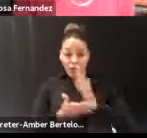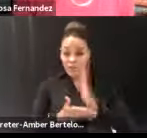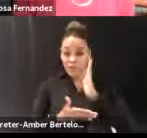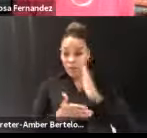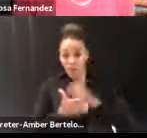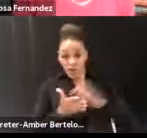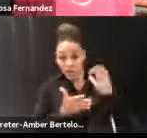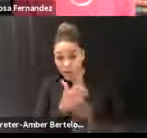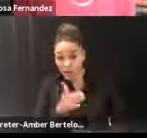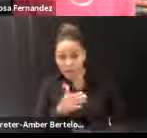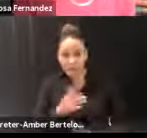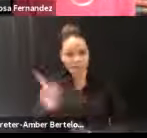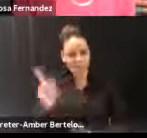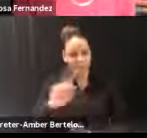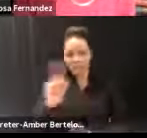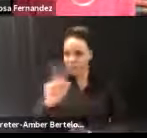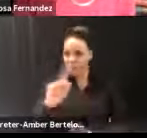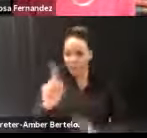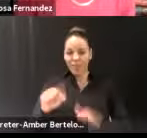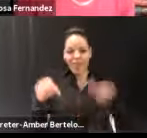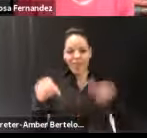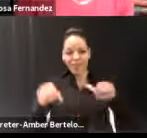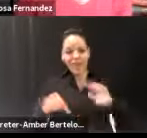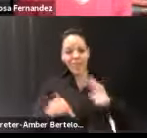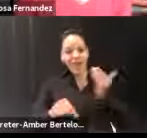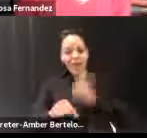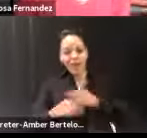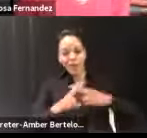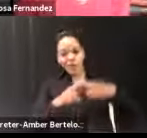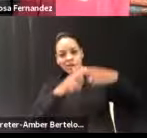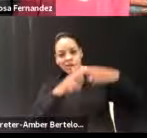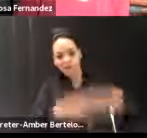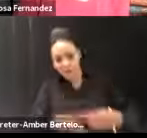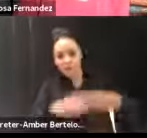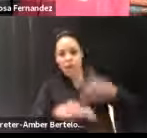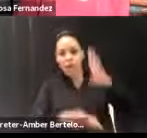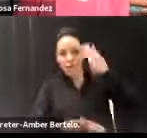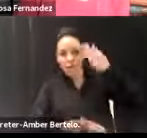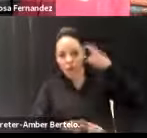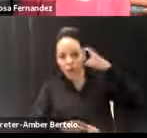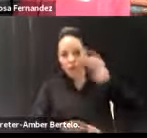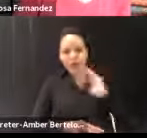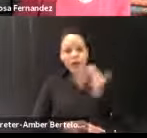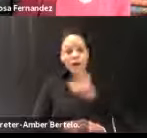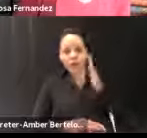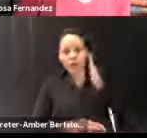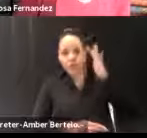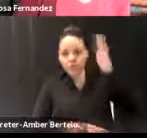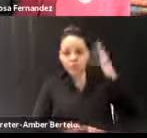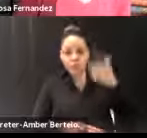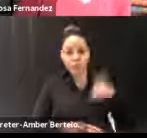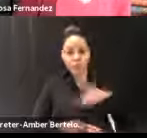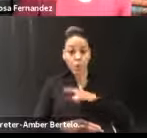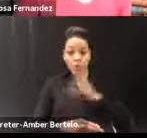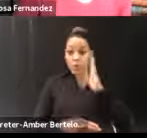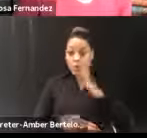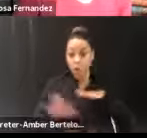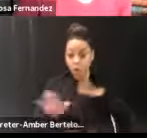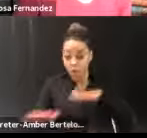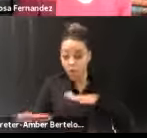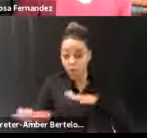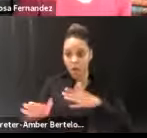Think again. This is our Bronx and our future that we fight back and fight forward for. Think we'd give in? This